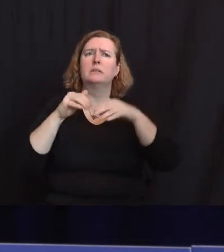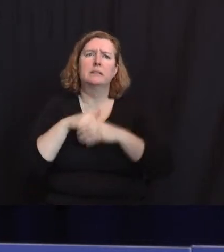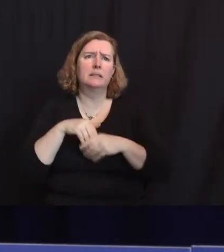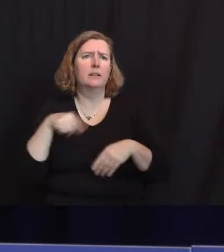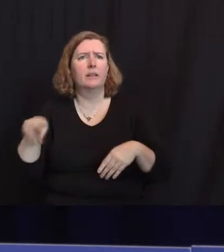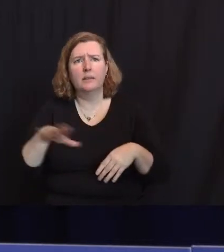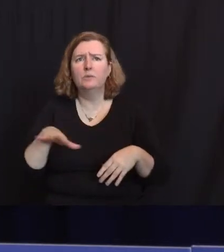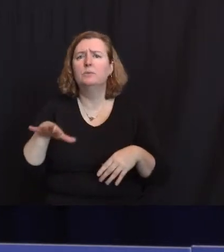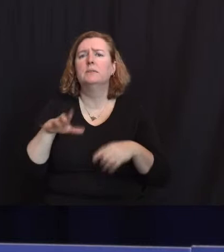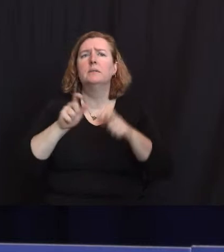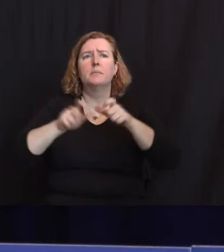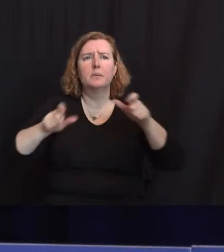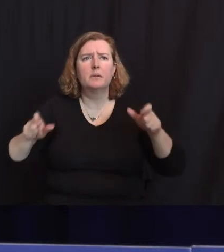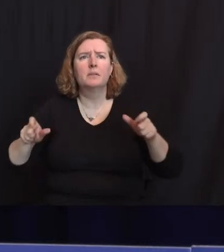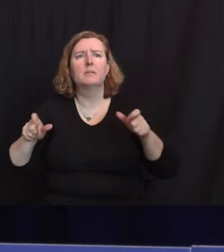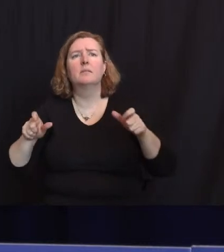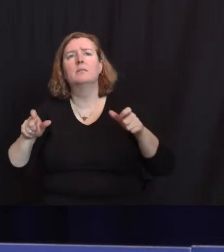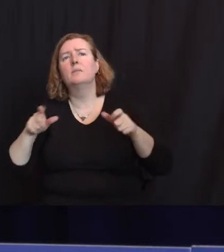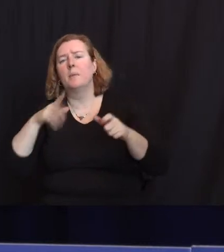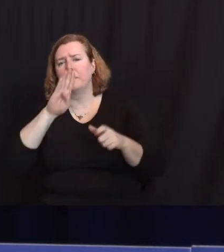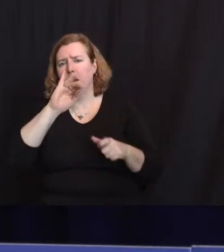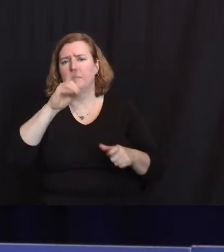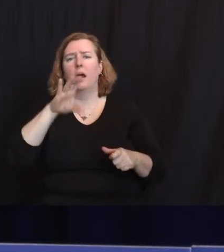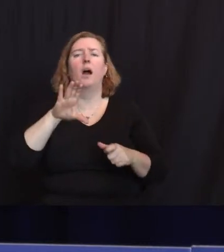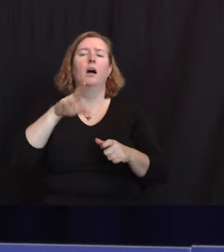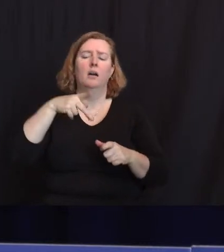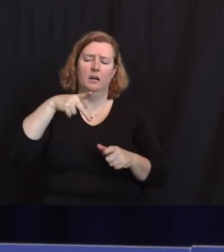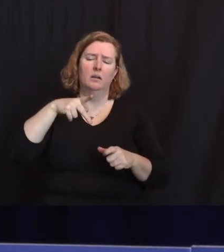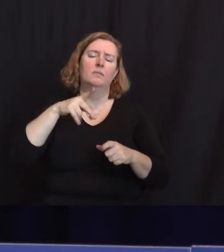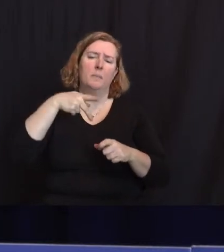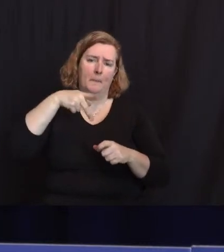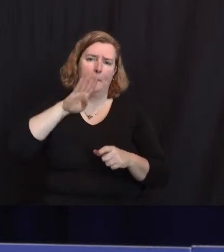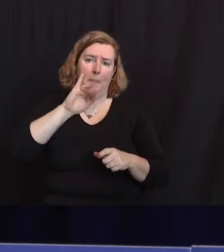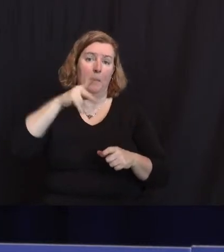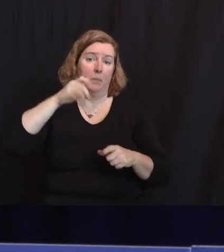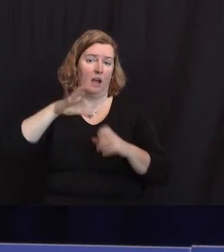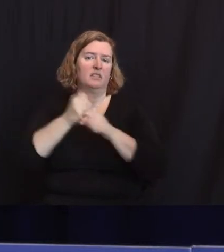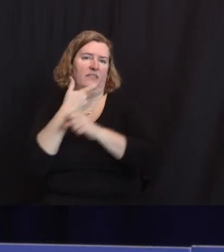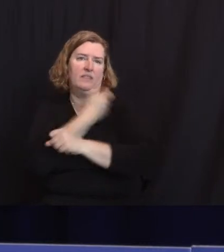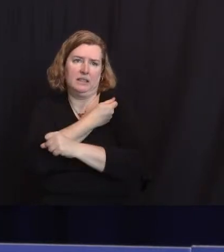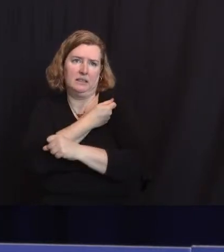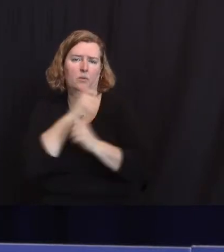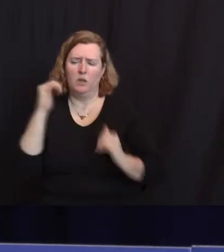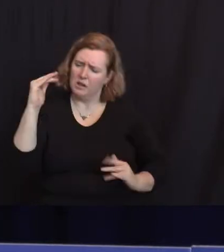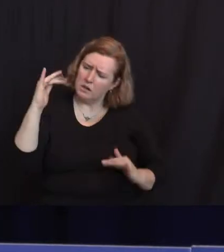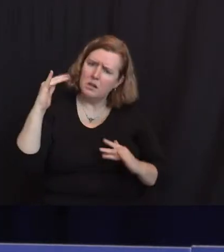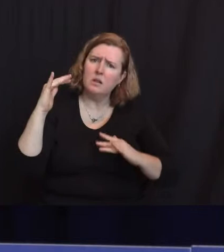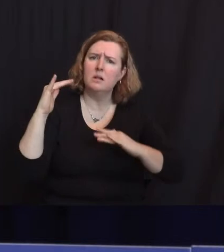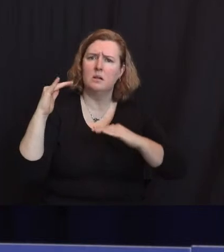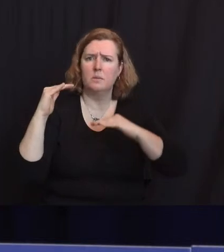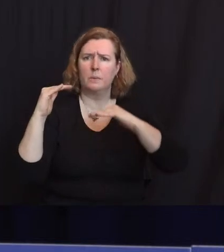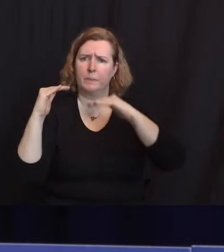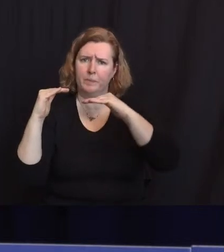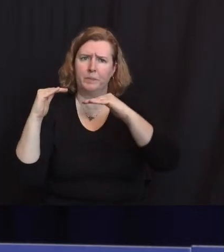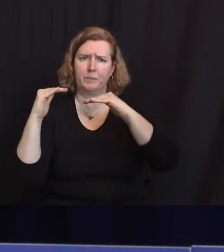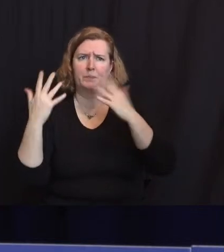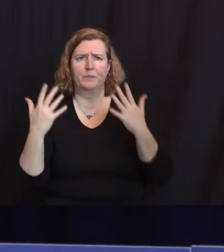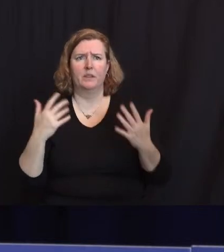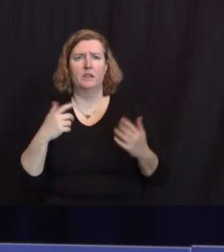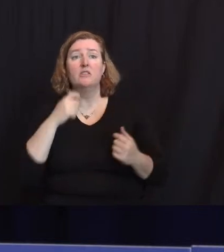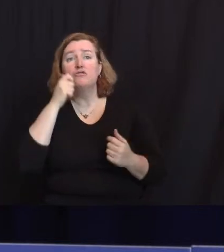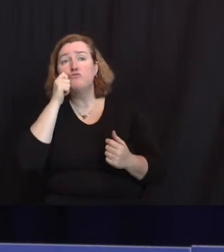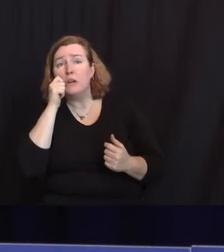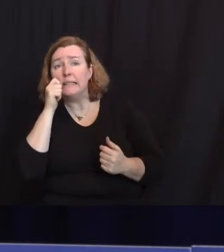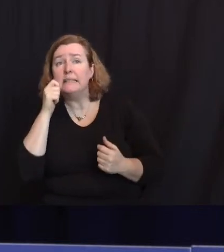populations receiving vaccinations throughout our state. But we have a long way to go. The race ethnicity breakdown is as